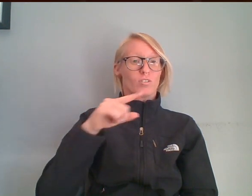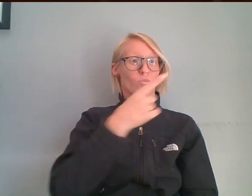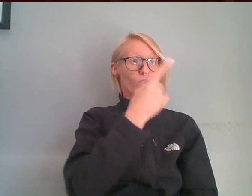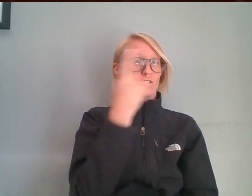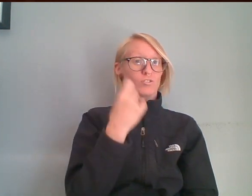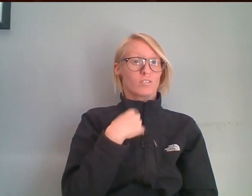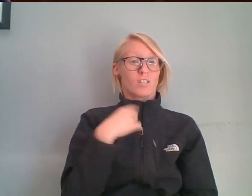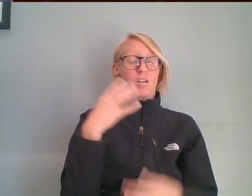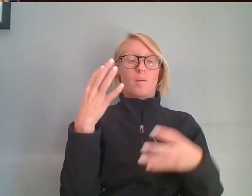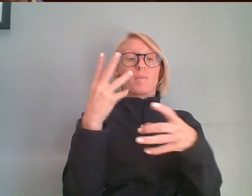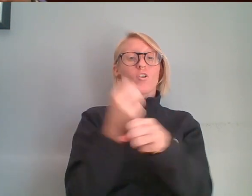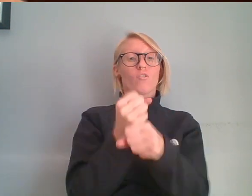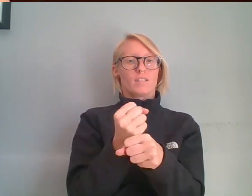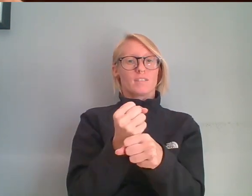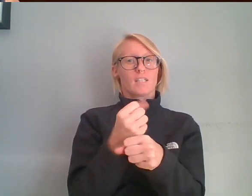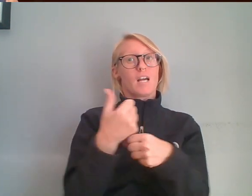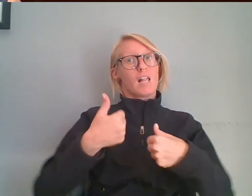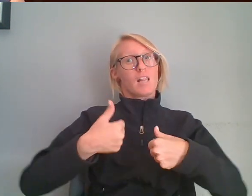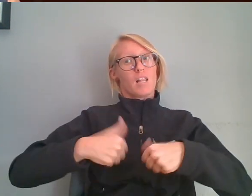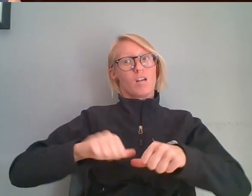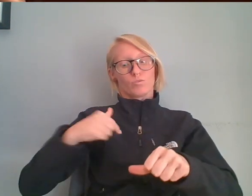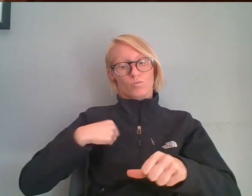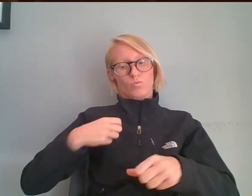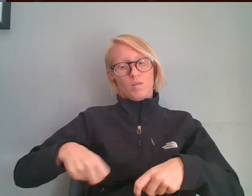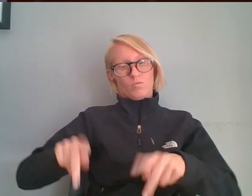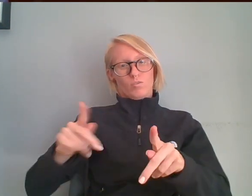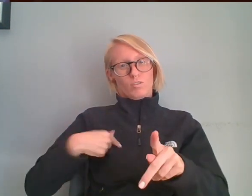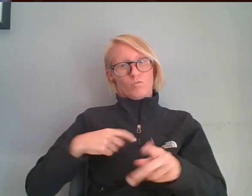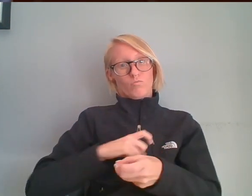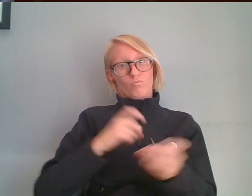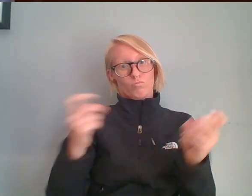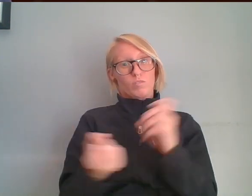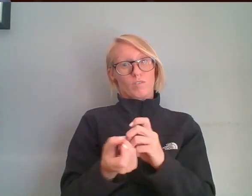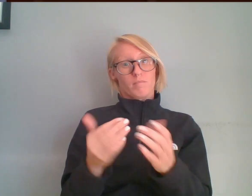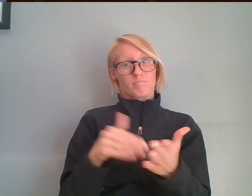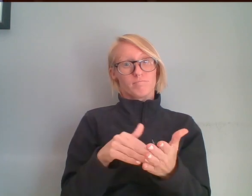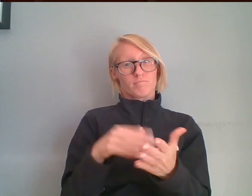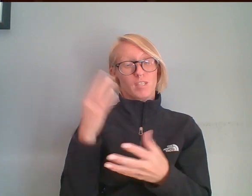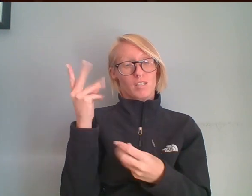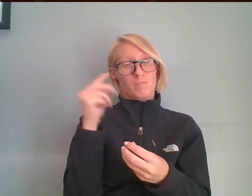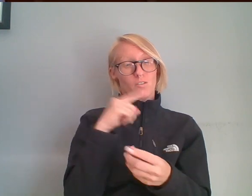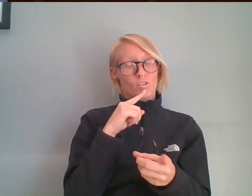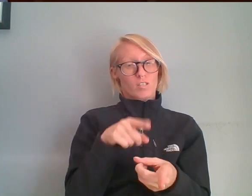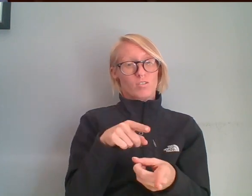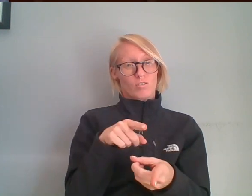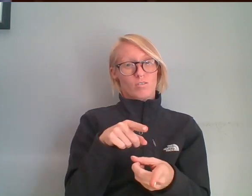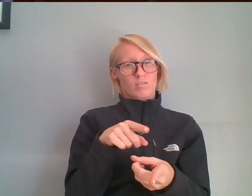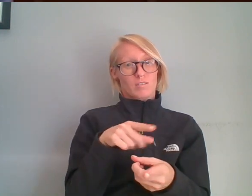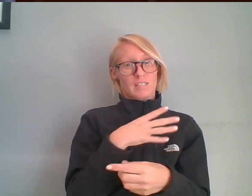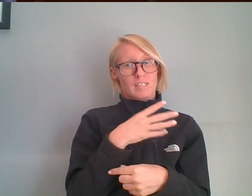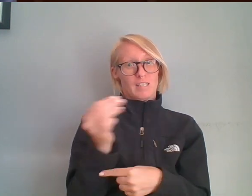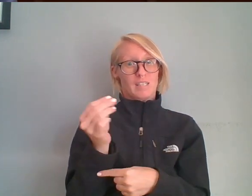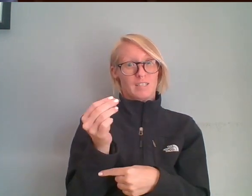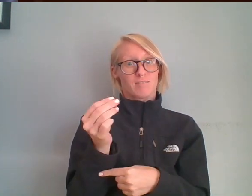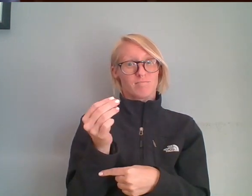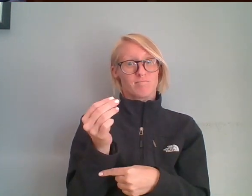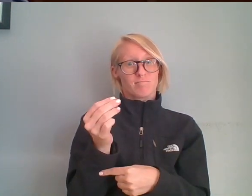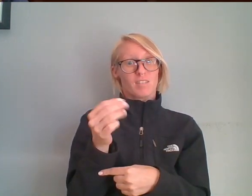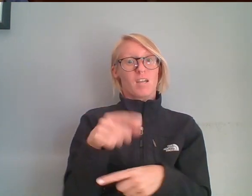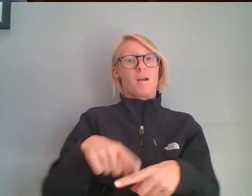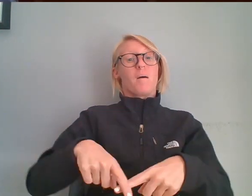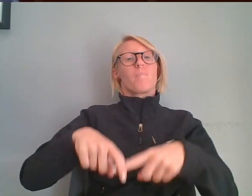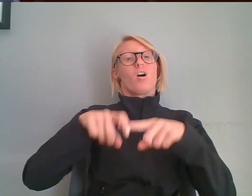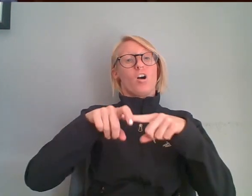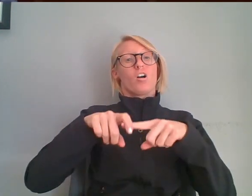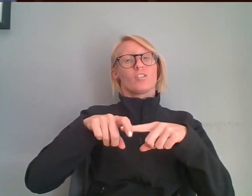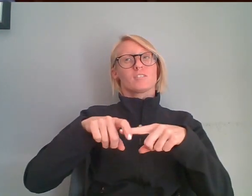you paraphrase it allows you the opportunity to reframe it, to think about your answer, and to pause and